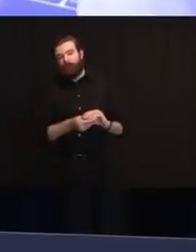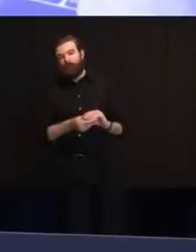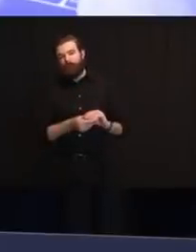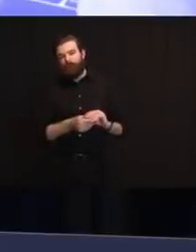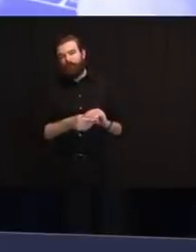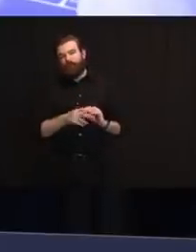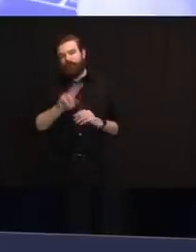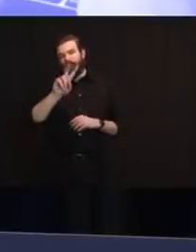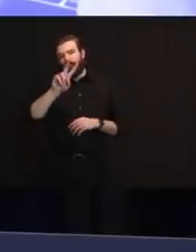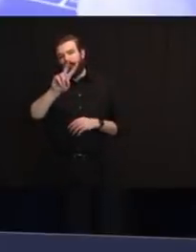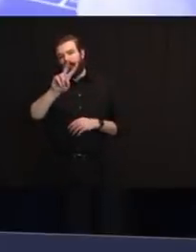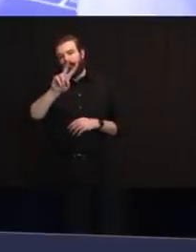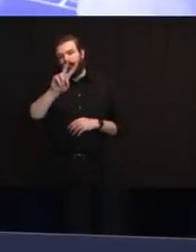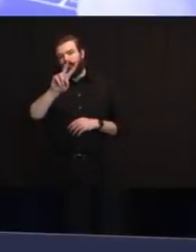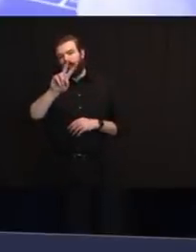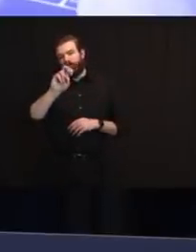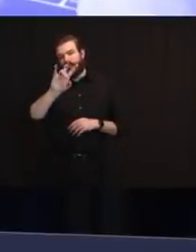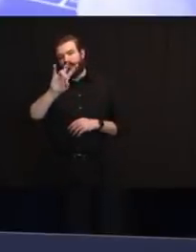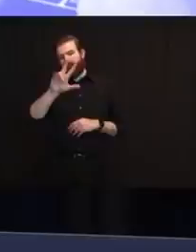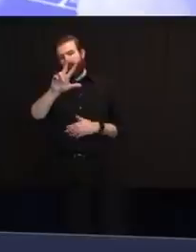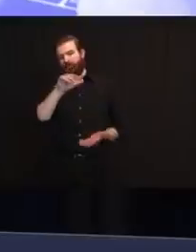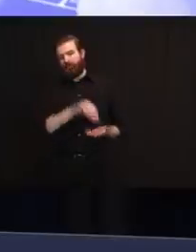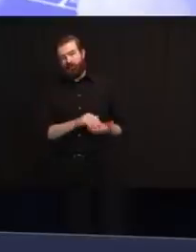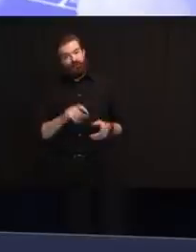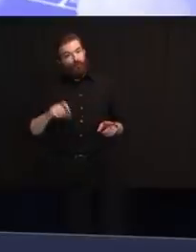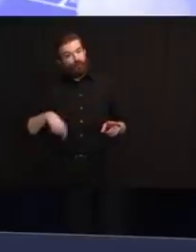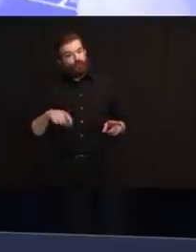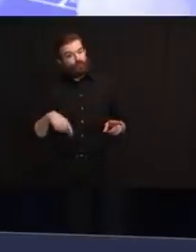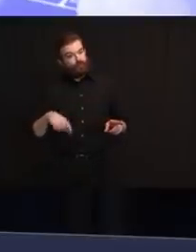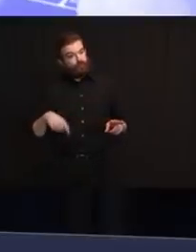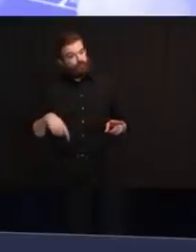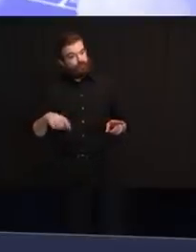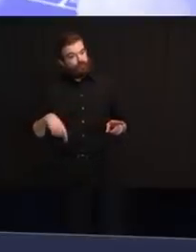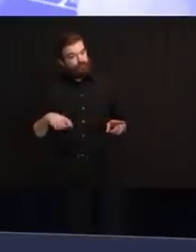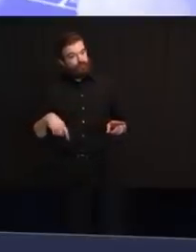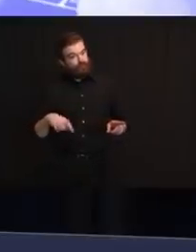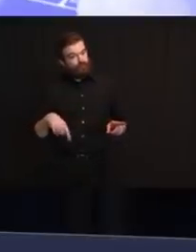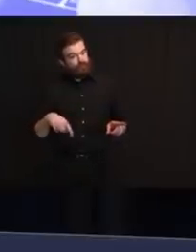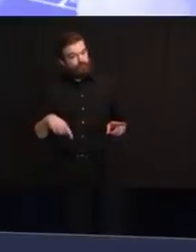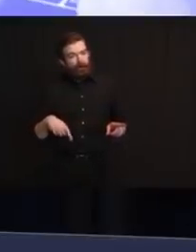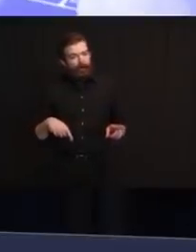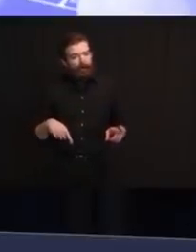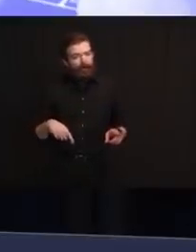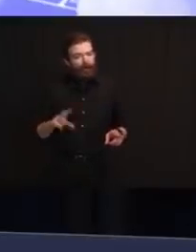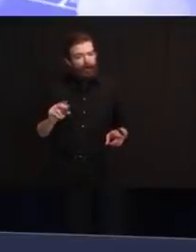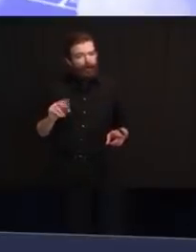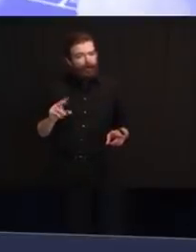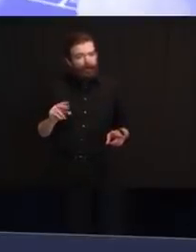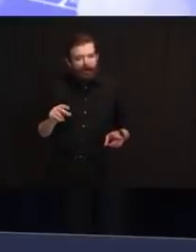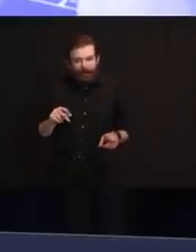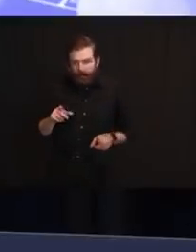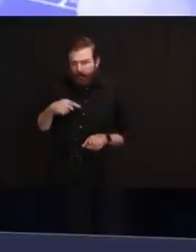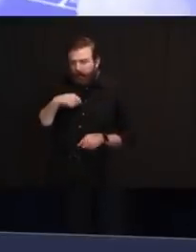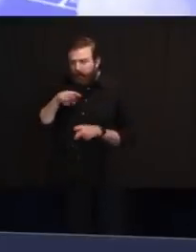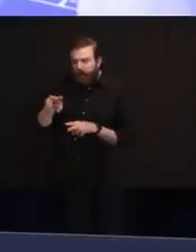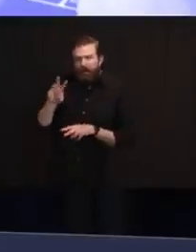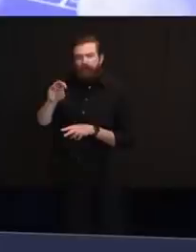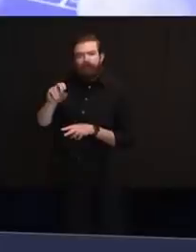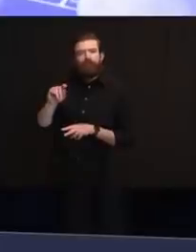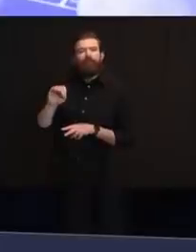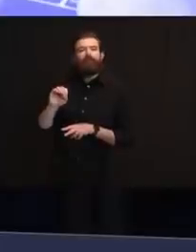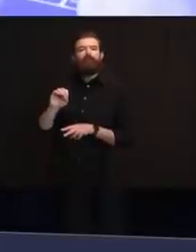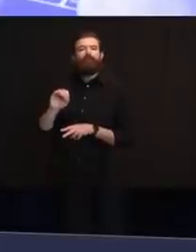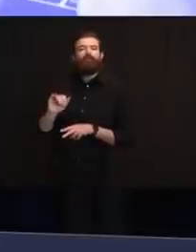273,375, based on CDC guidance. Now, based on what has been entered again into the federal Tiberius